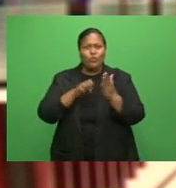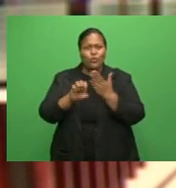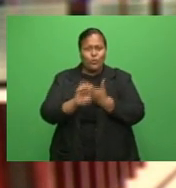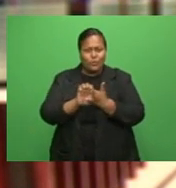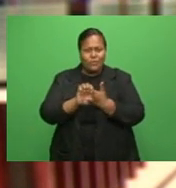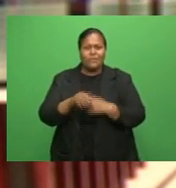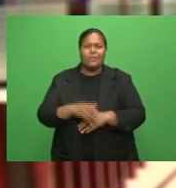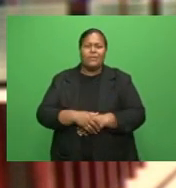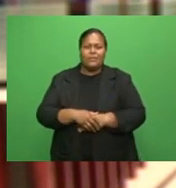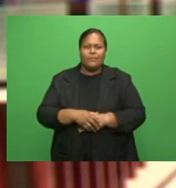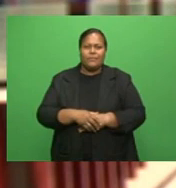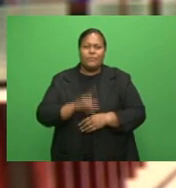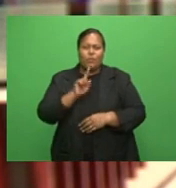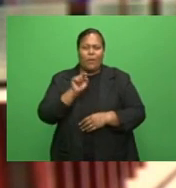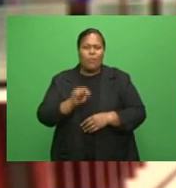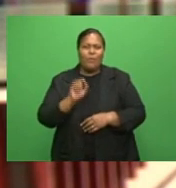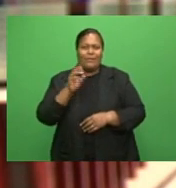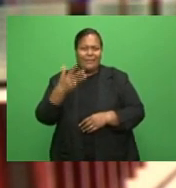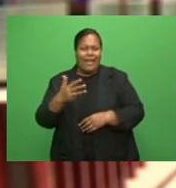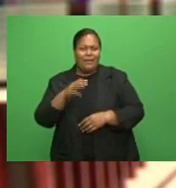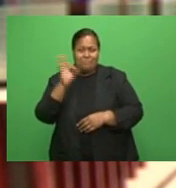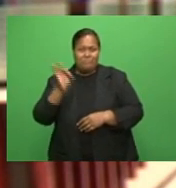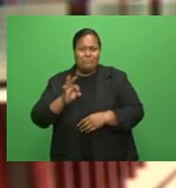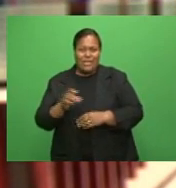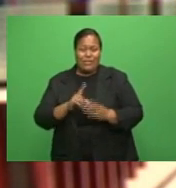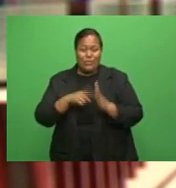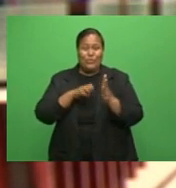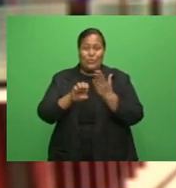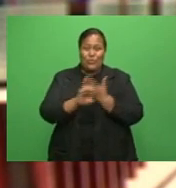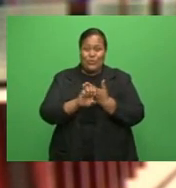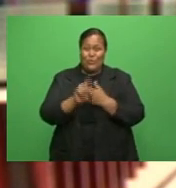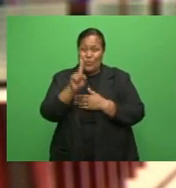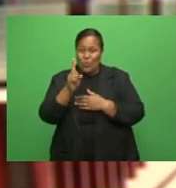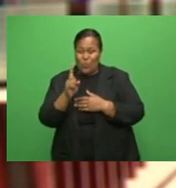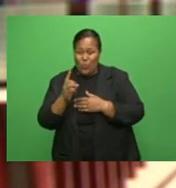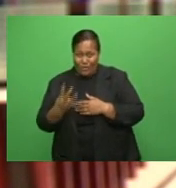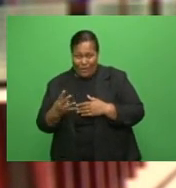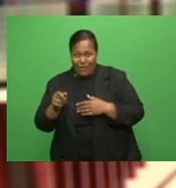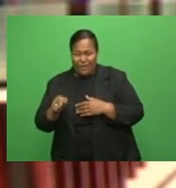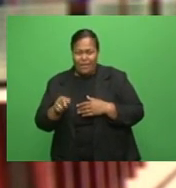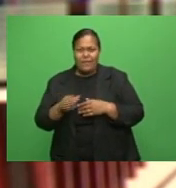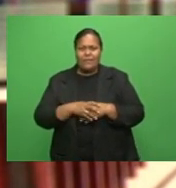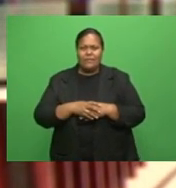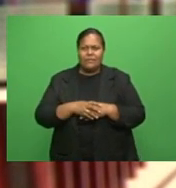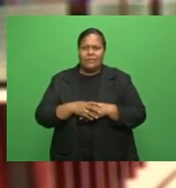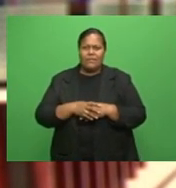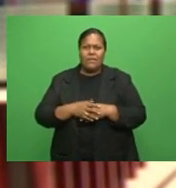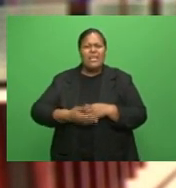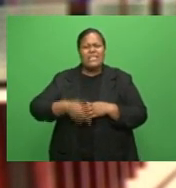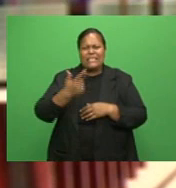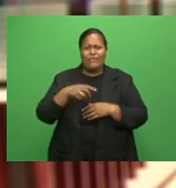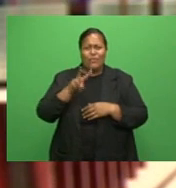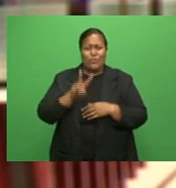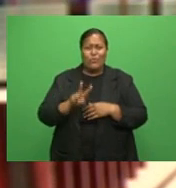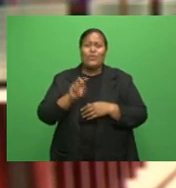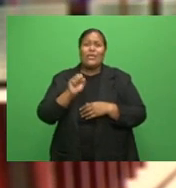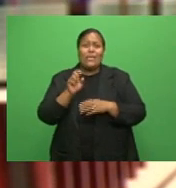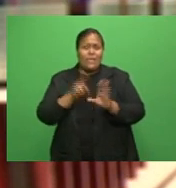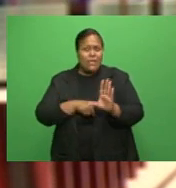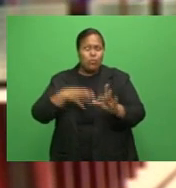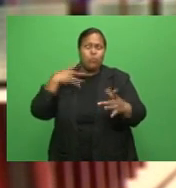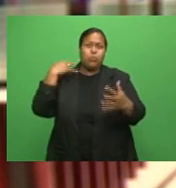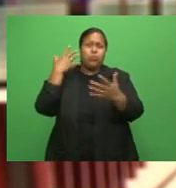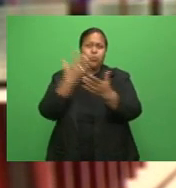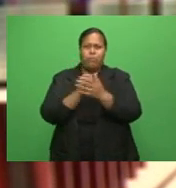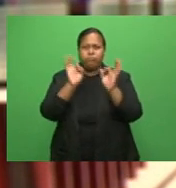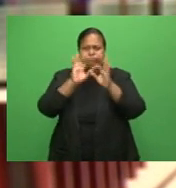by 1.9% in the June quarter, making it the largest quarterly fall in the 72-year history of their CPI. Meanwhile,